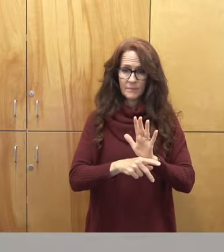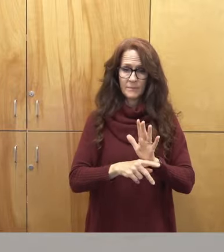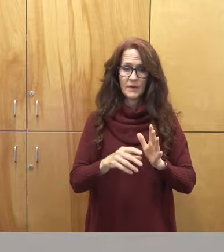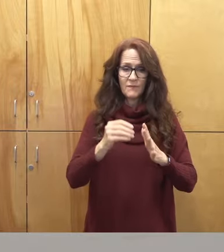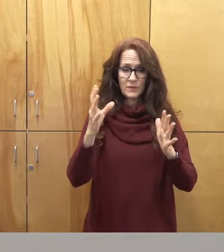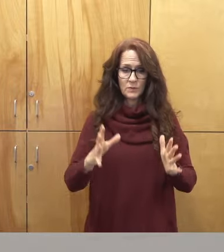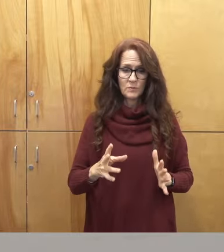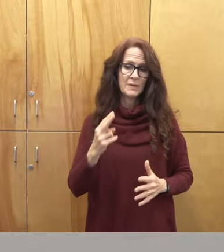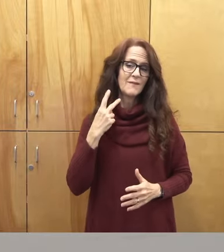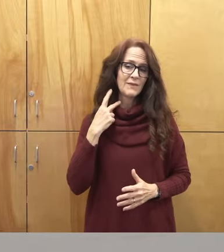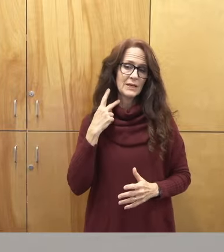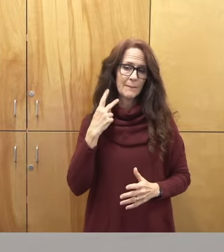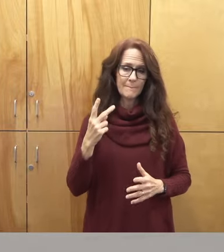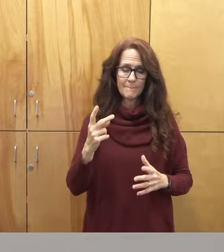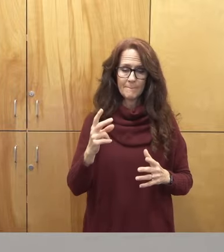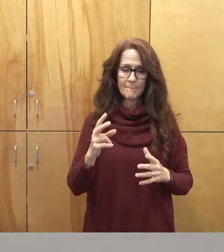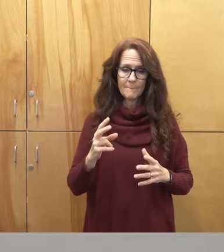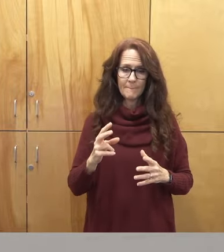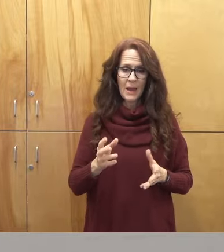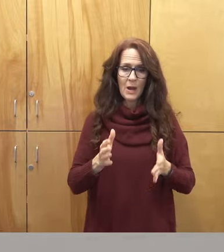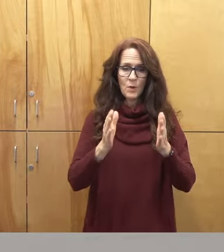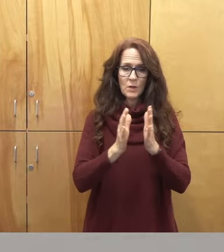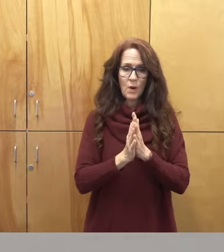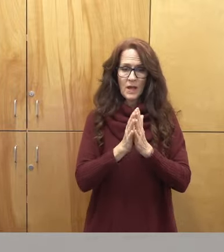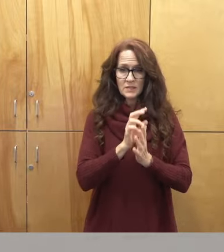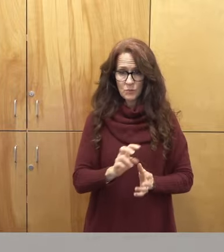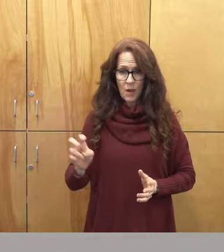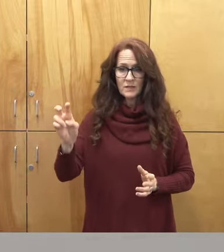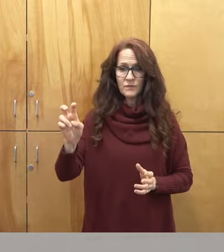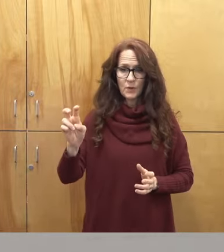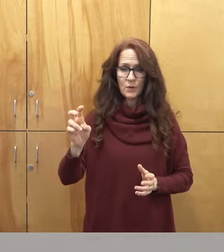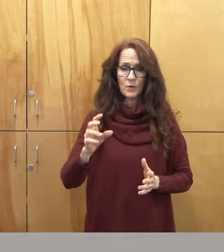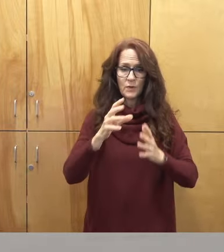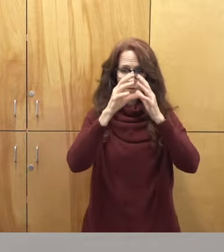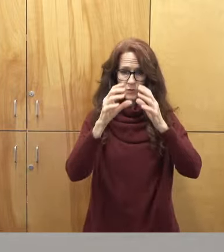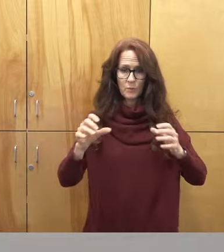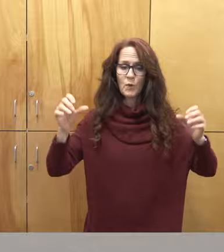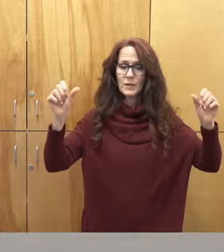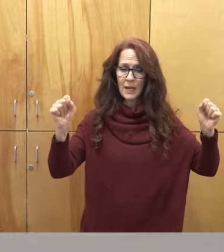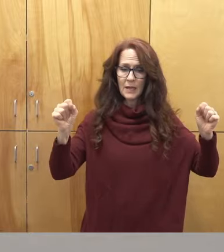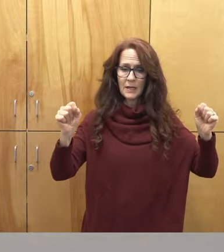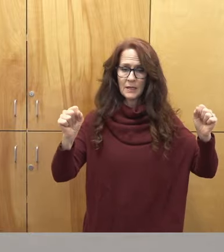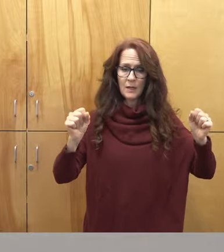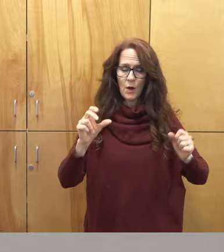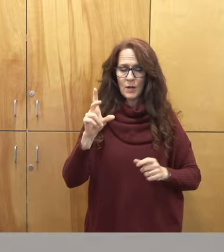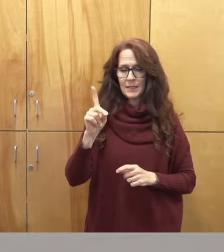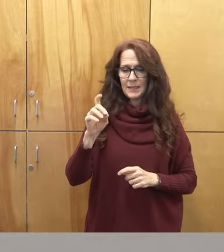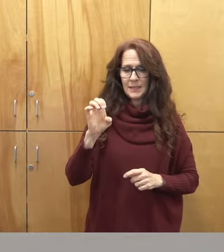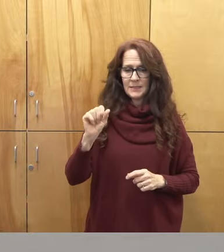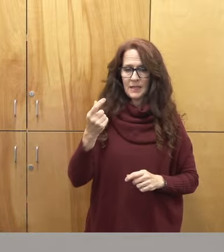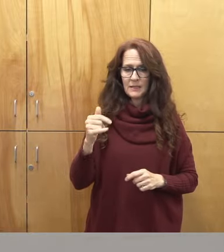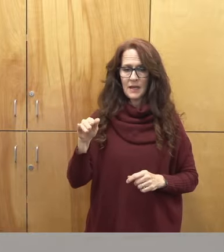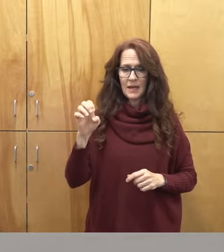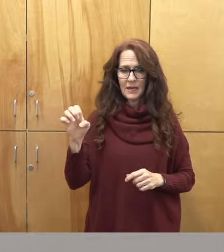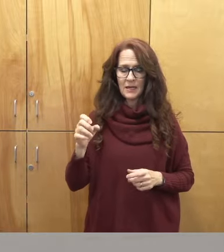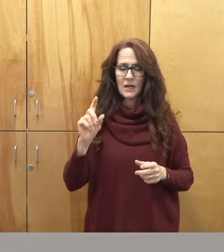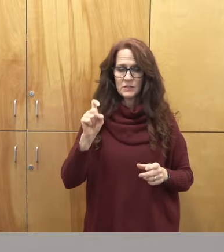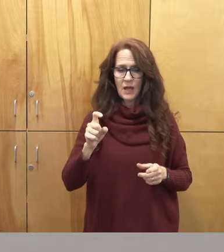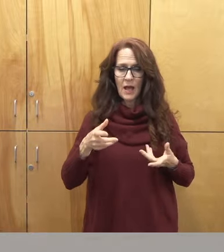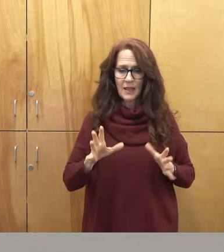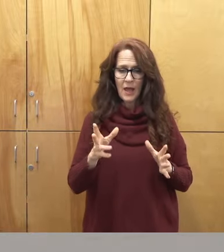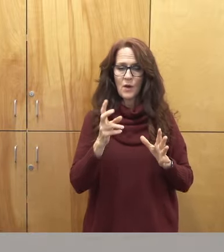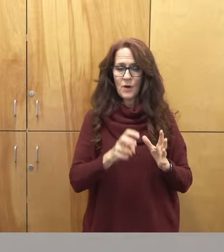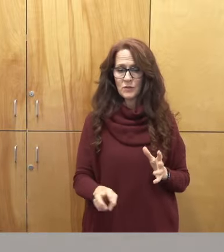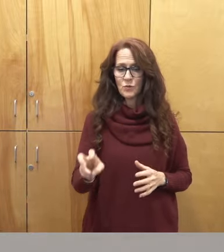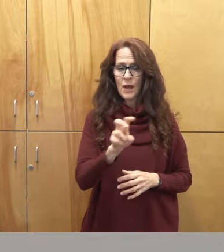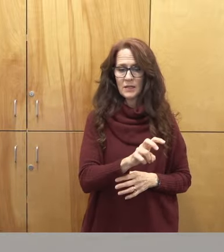the victim of bullying and they request a transfer, the superintendent or the designee shall allow for the